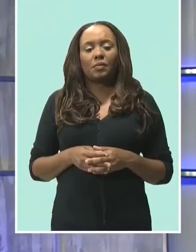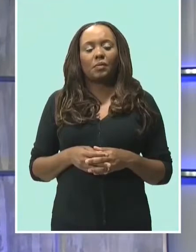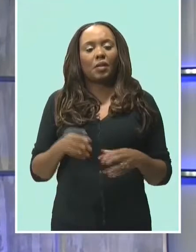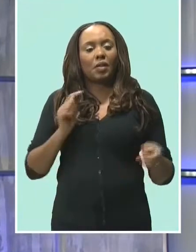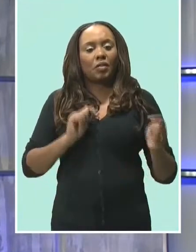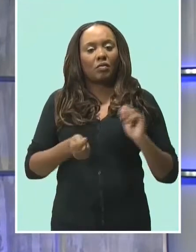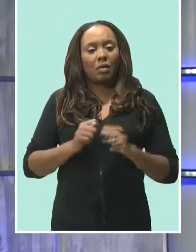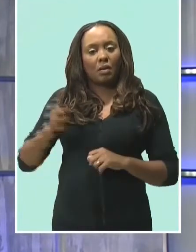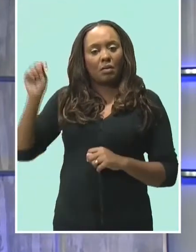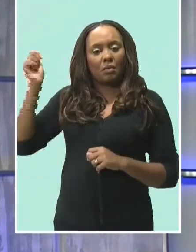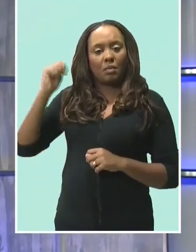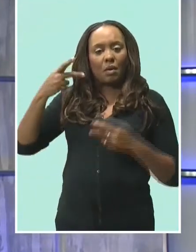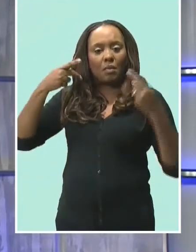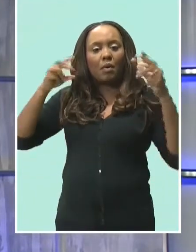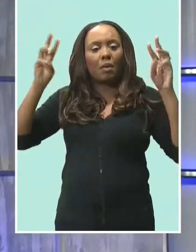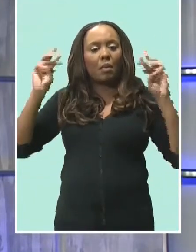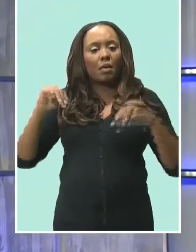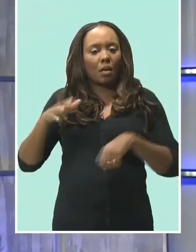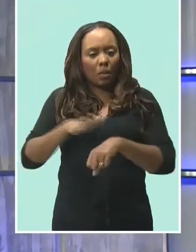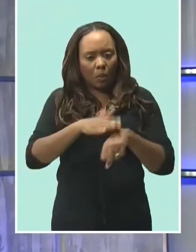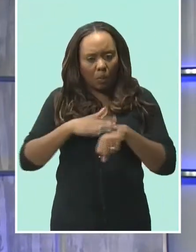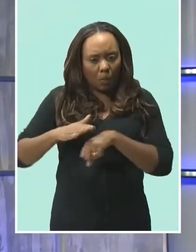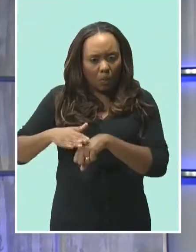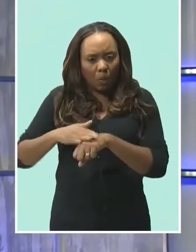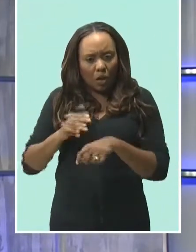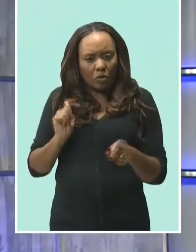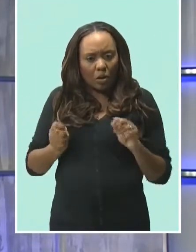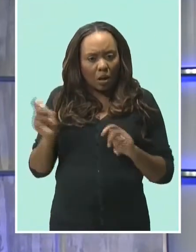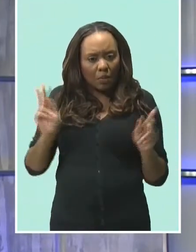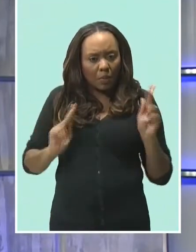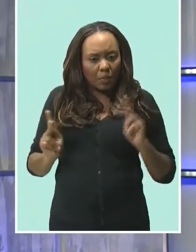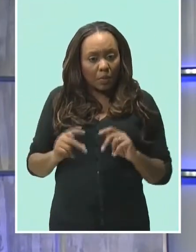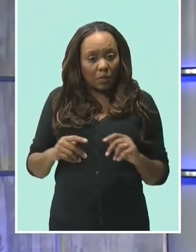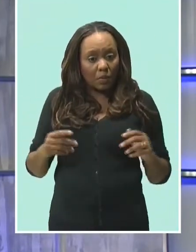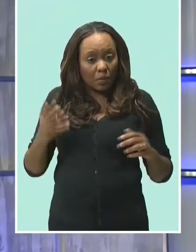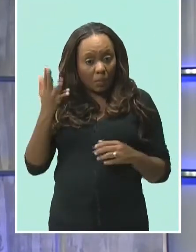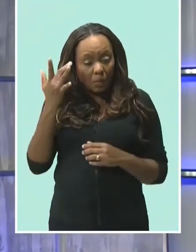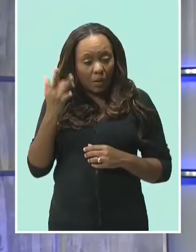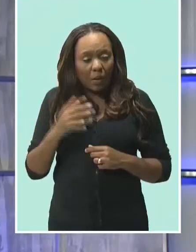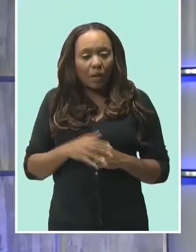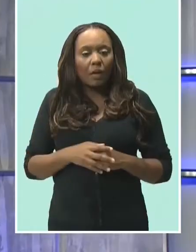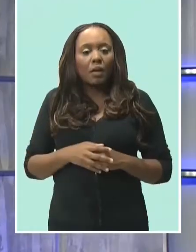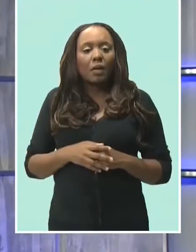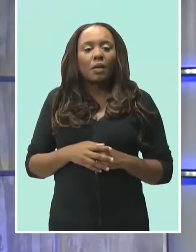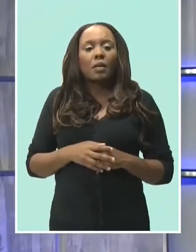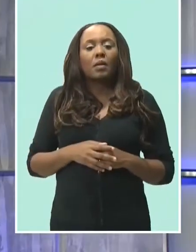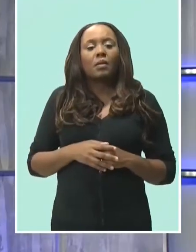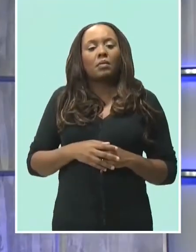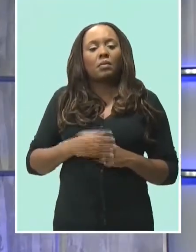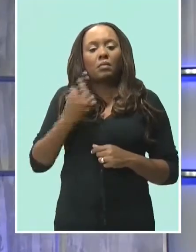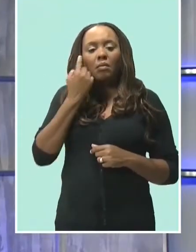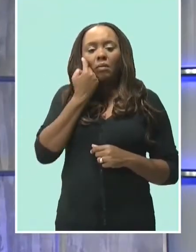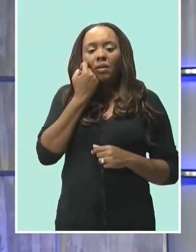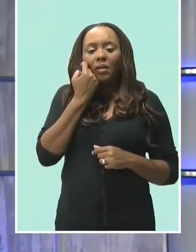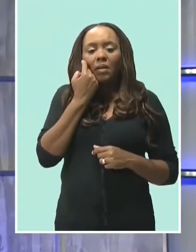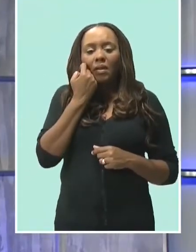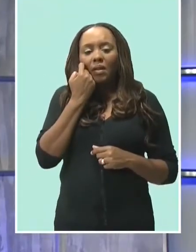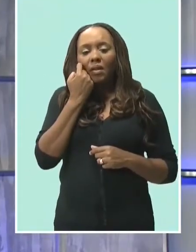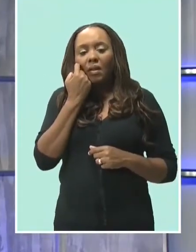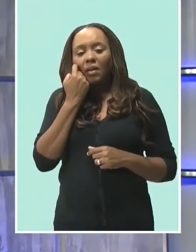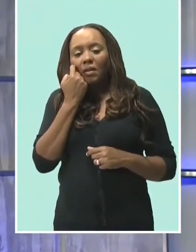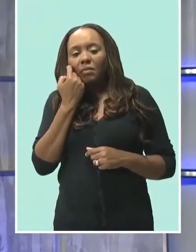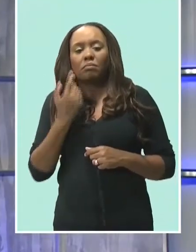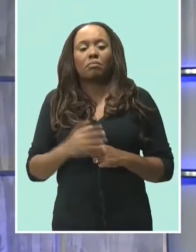Trinidad and Tobago's Prime Minister Dr. Keith Rowley has warned citizens against demanding revenge following recent protests.